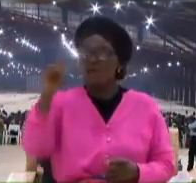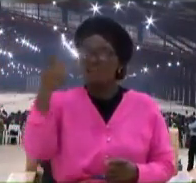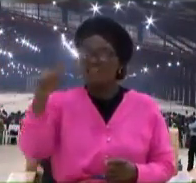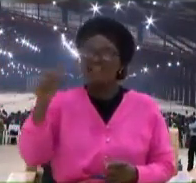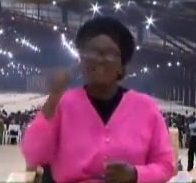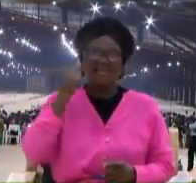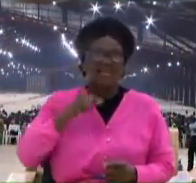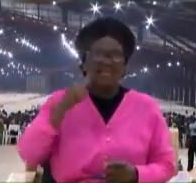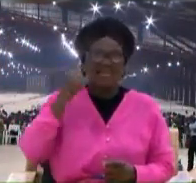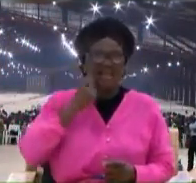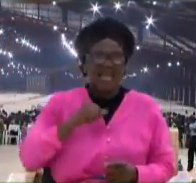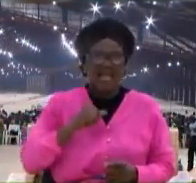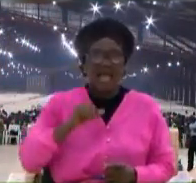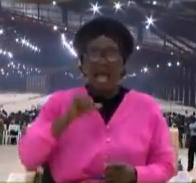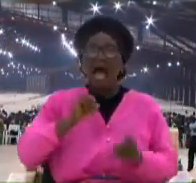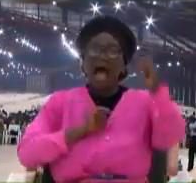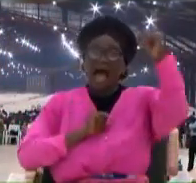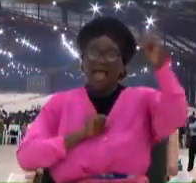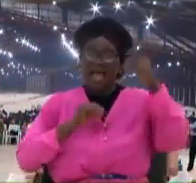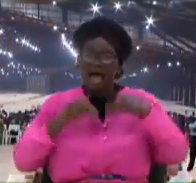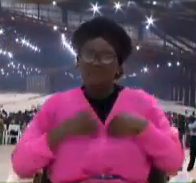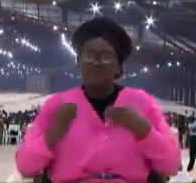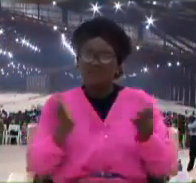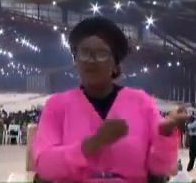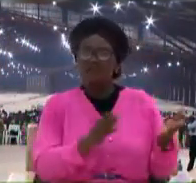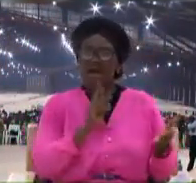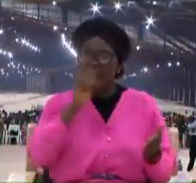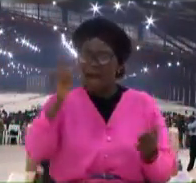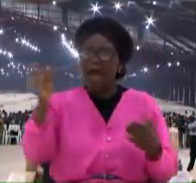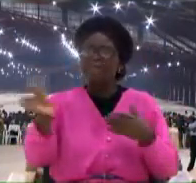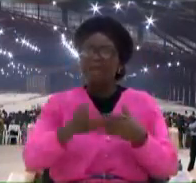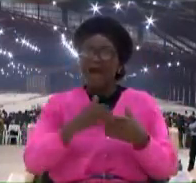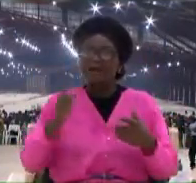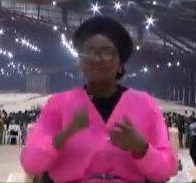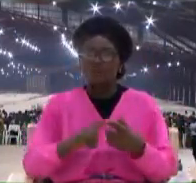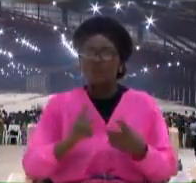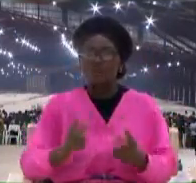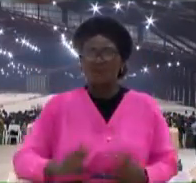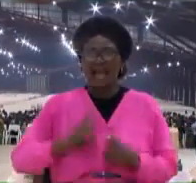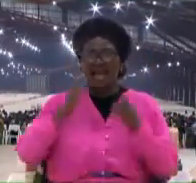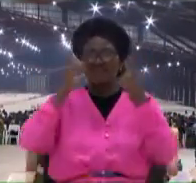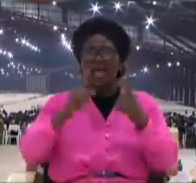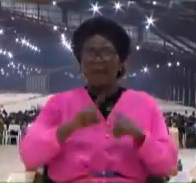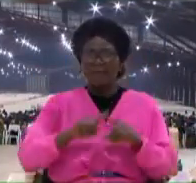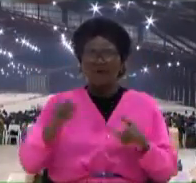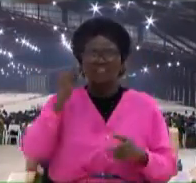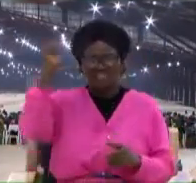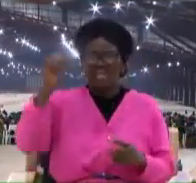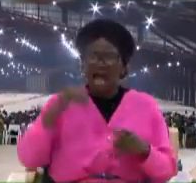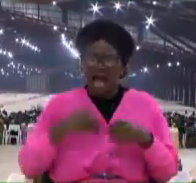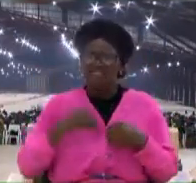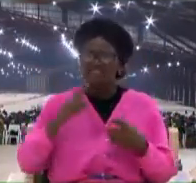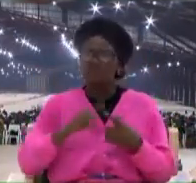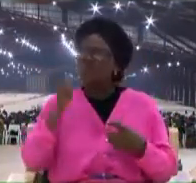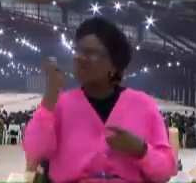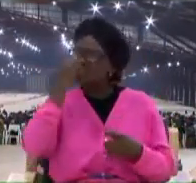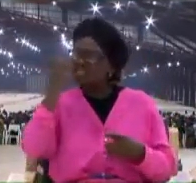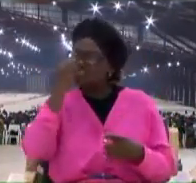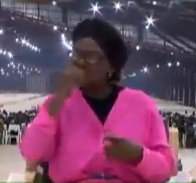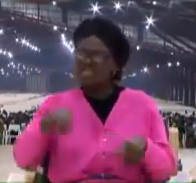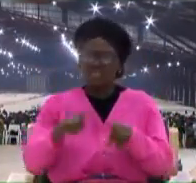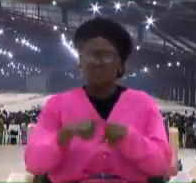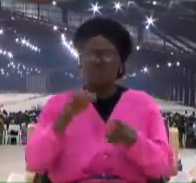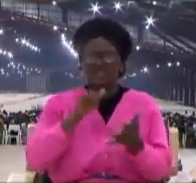"I've brought her back to life now, but she has to eat in order to